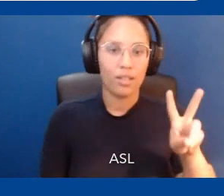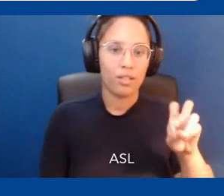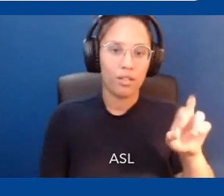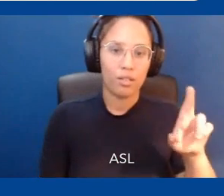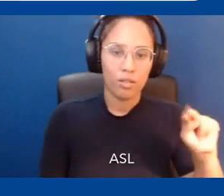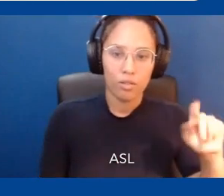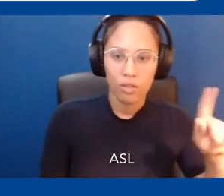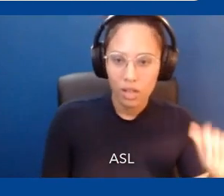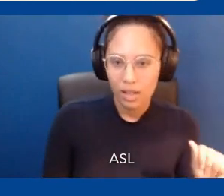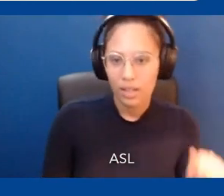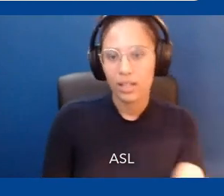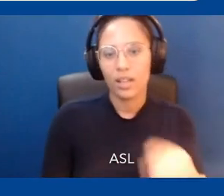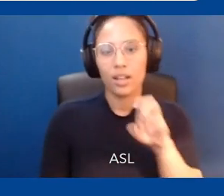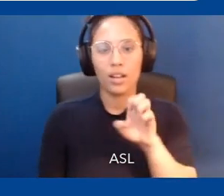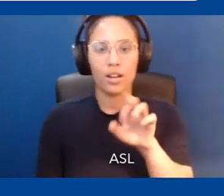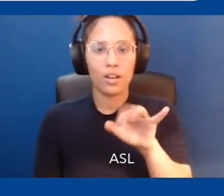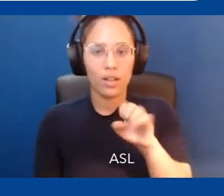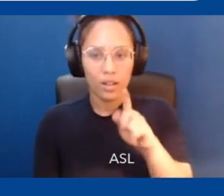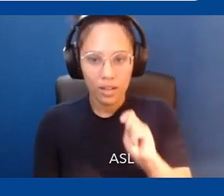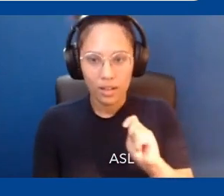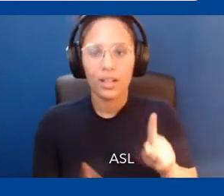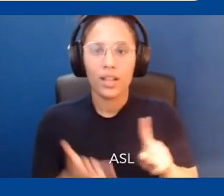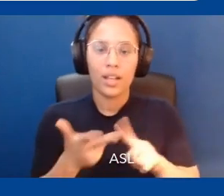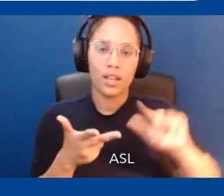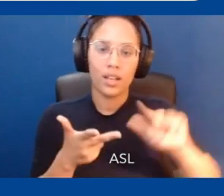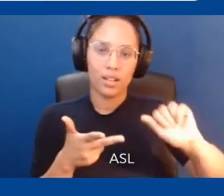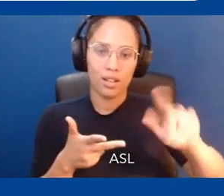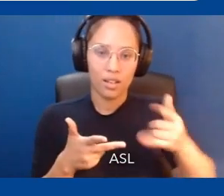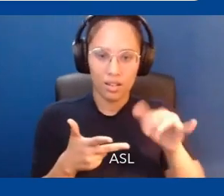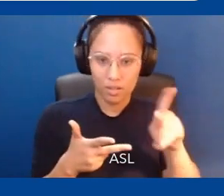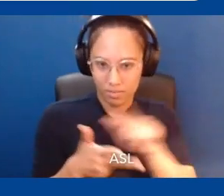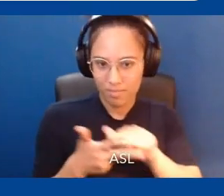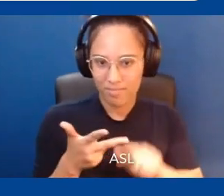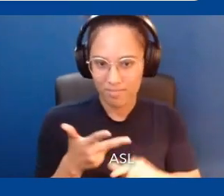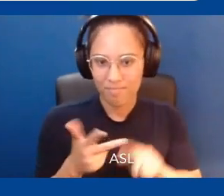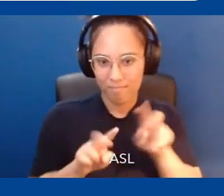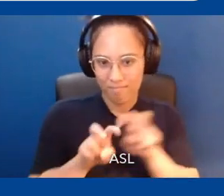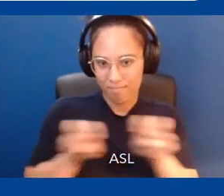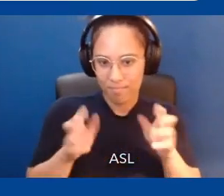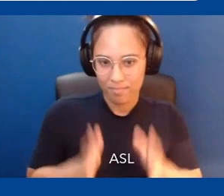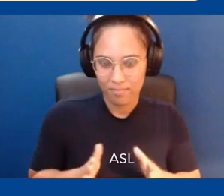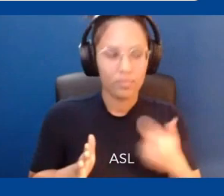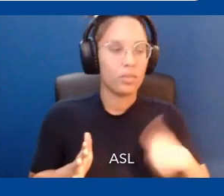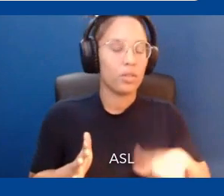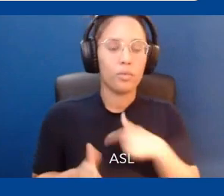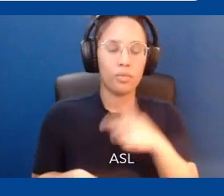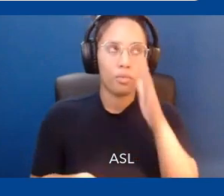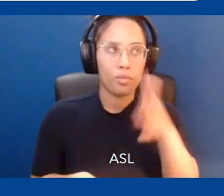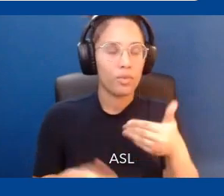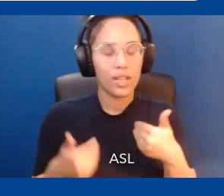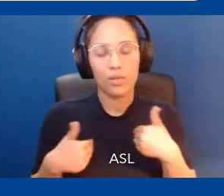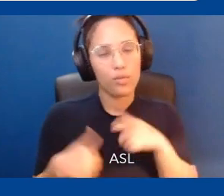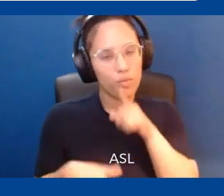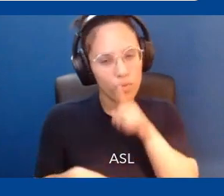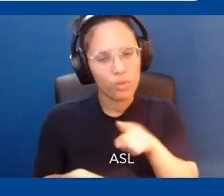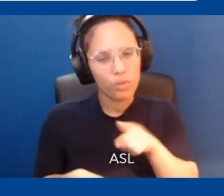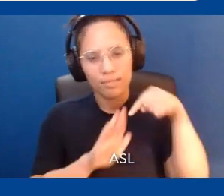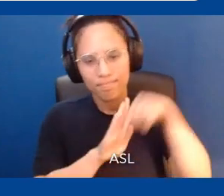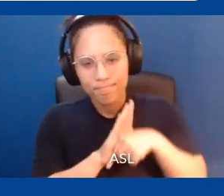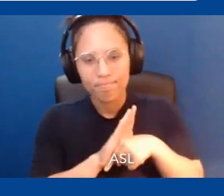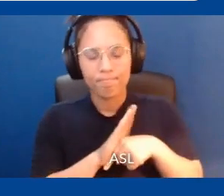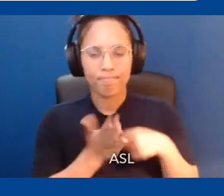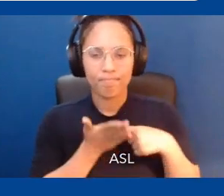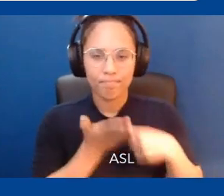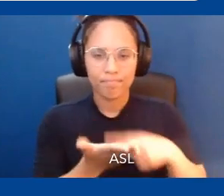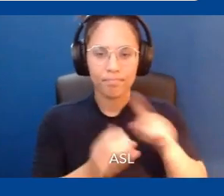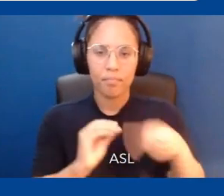We have such a rich conversation ahead of us with increased interest and attention on how we work with archival materials. There's